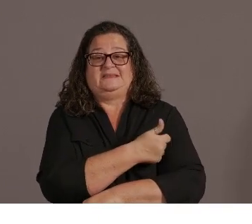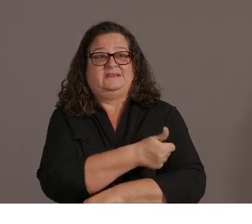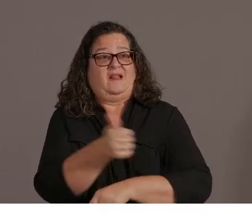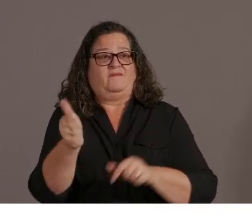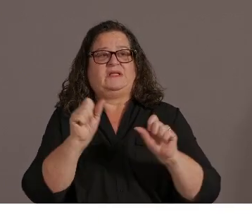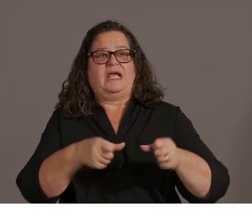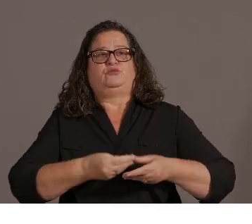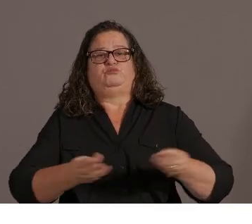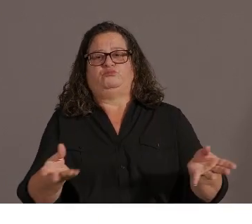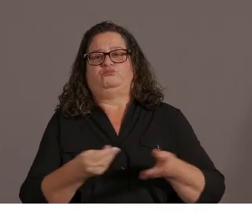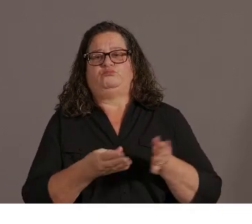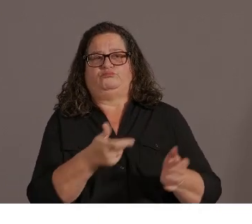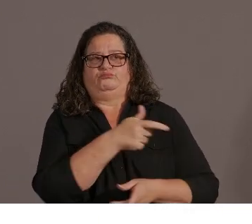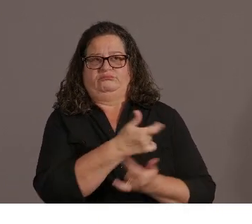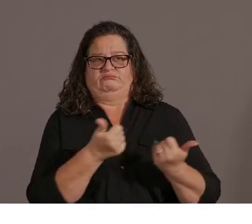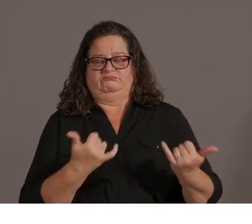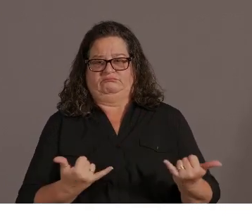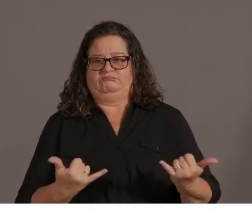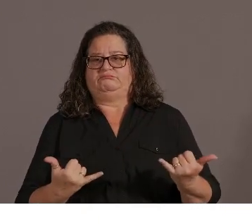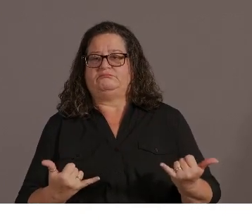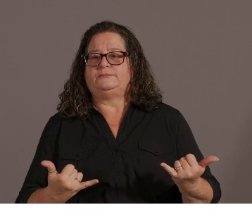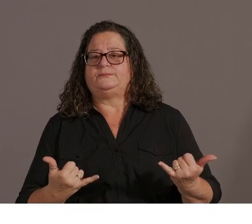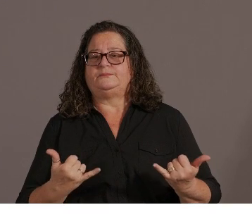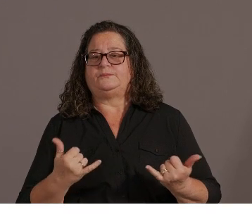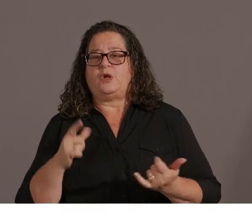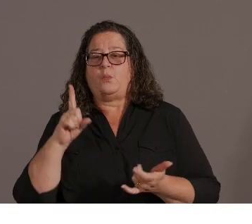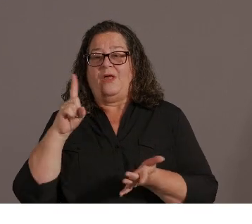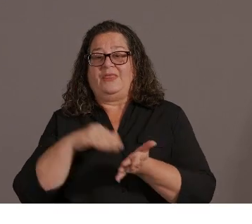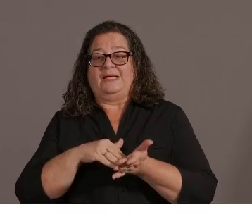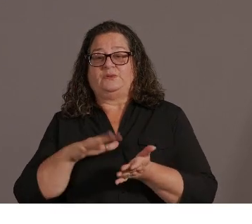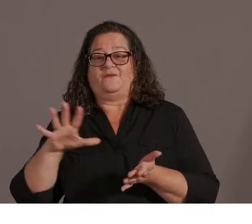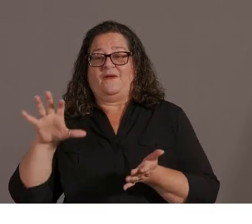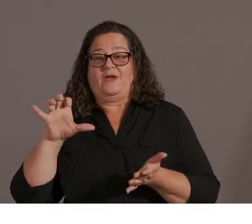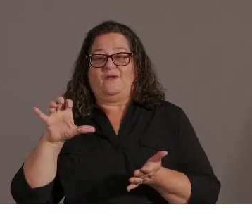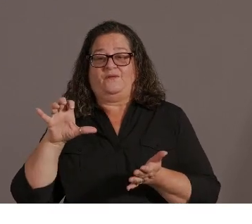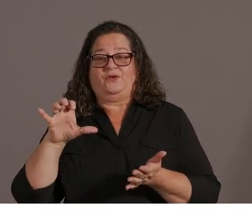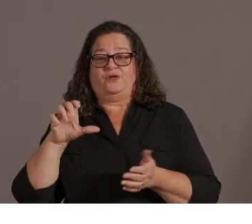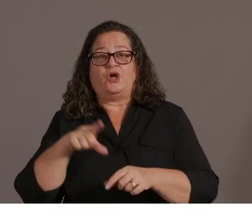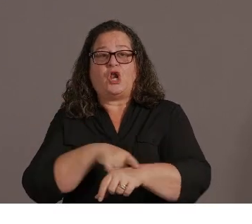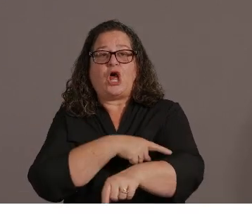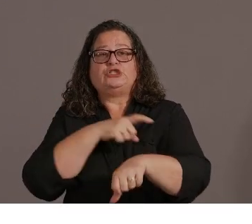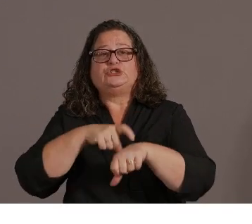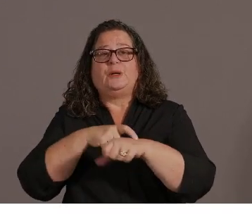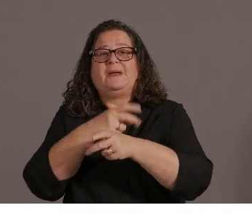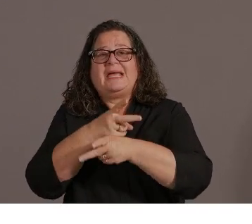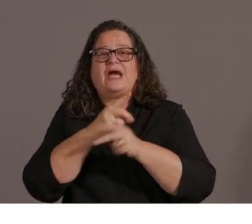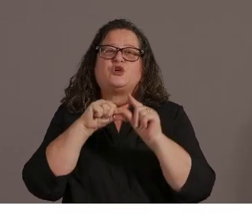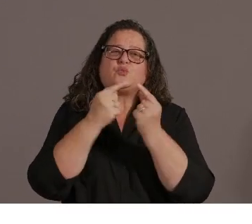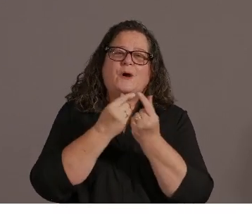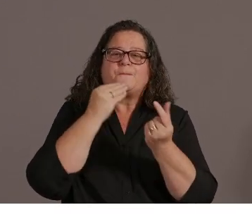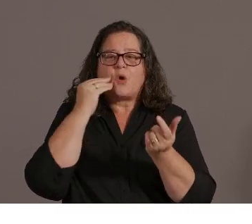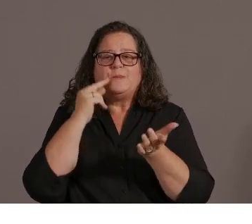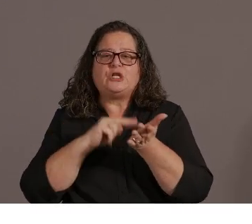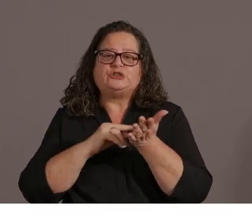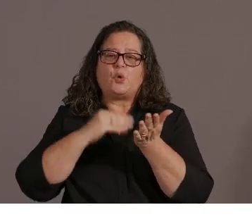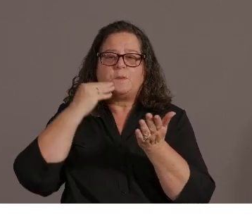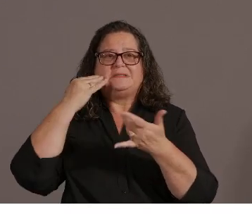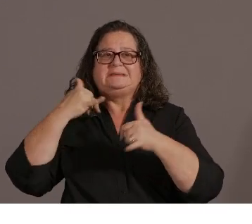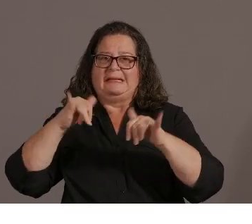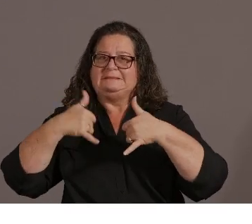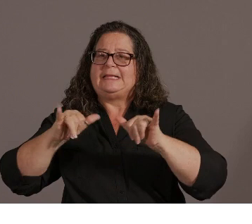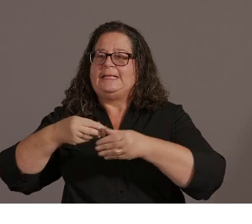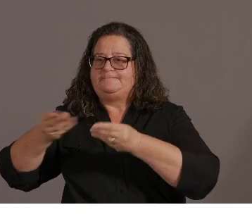vaccine. We've had over 1,500 long-term care facilities continue to participate in the CDC Long-Term Care